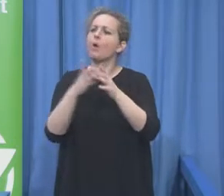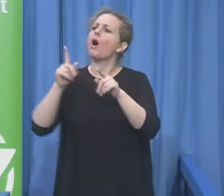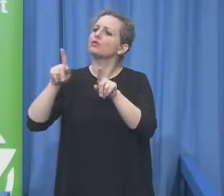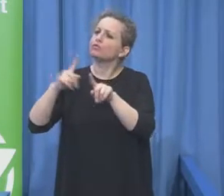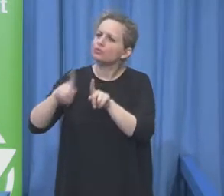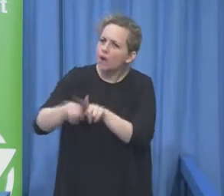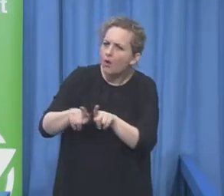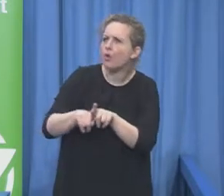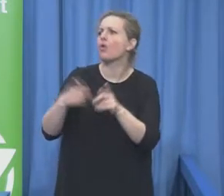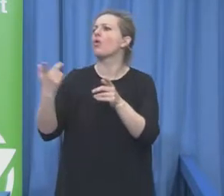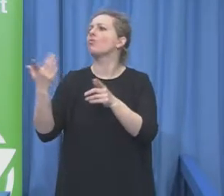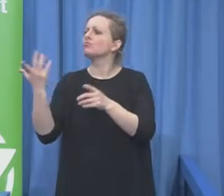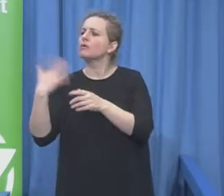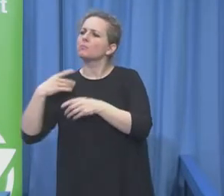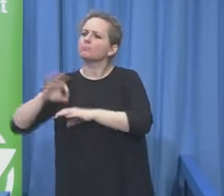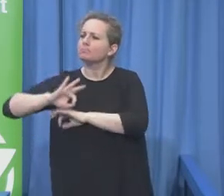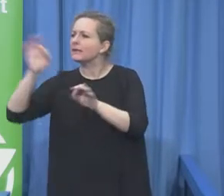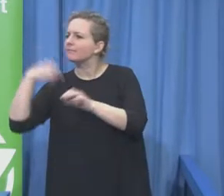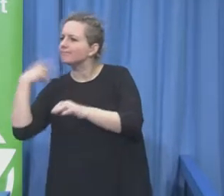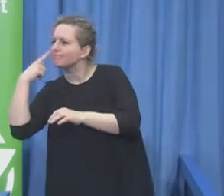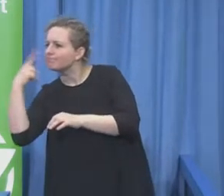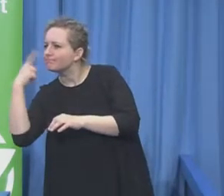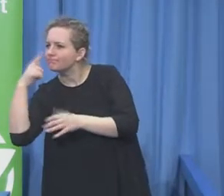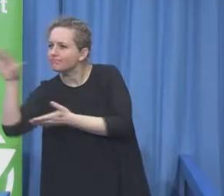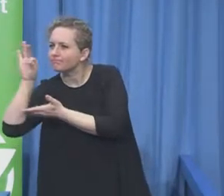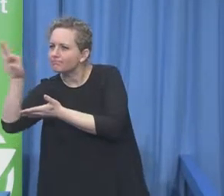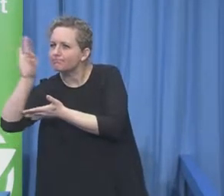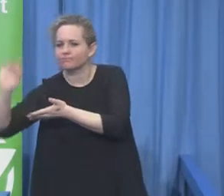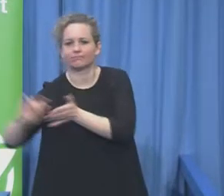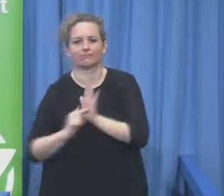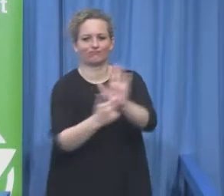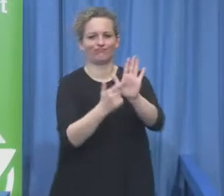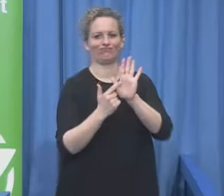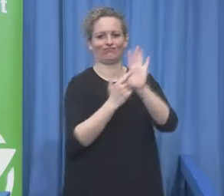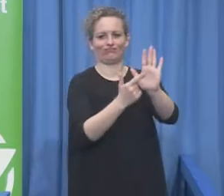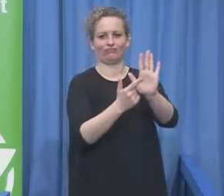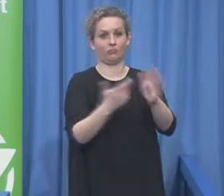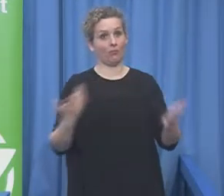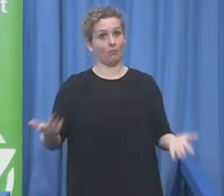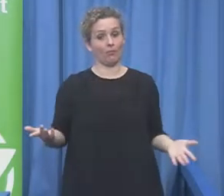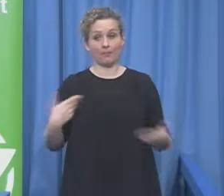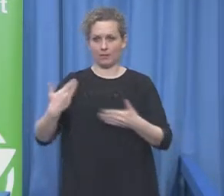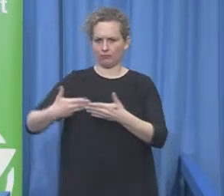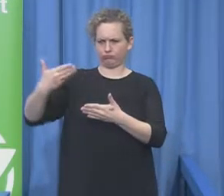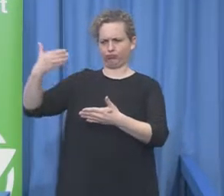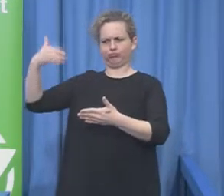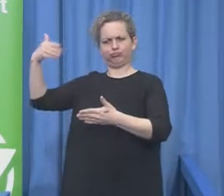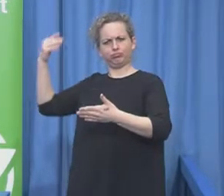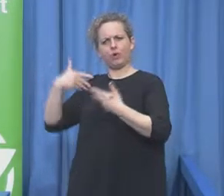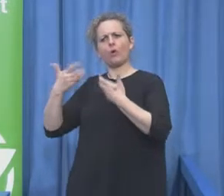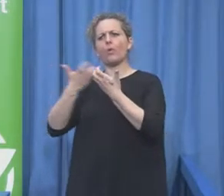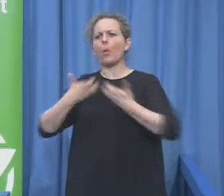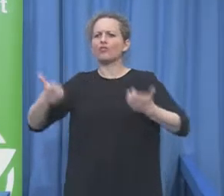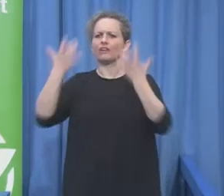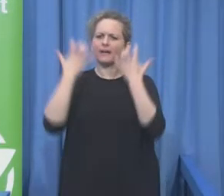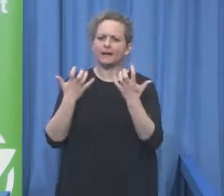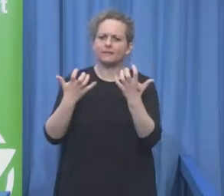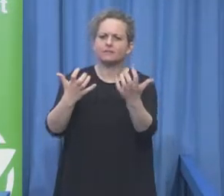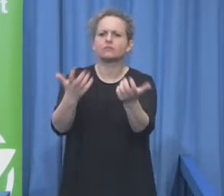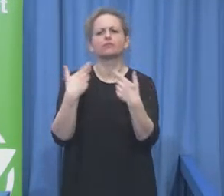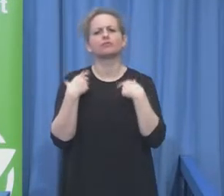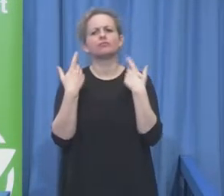So people were talking about challenges. Last 3 days, we have been hearing a lot of challenges of people with disabilities and getting into employment. In